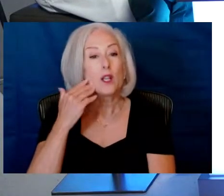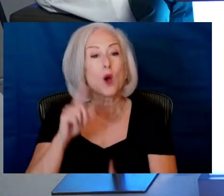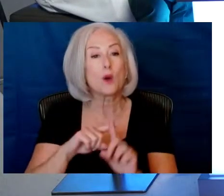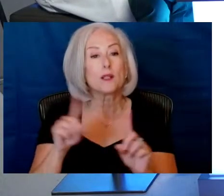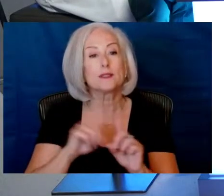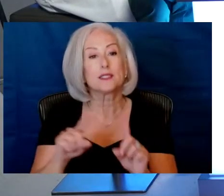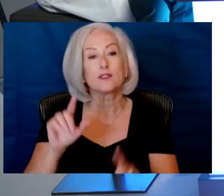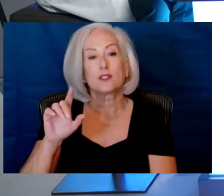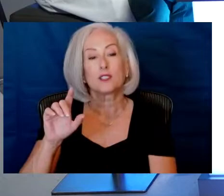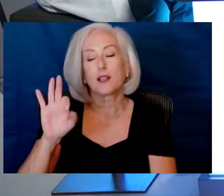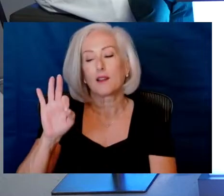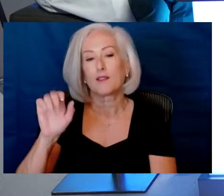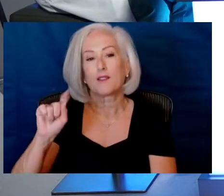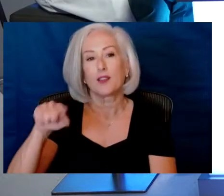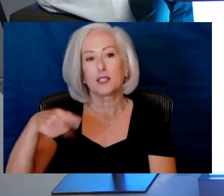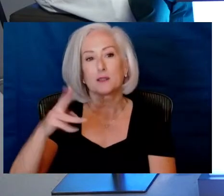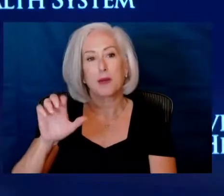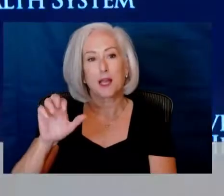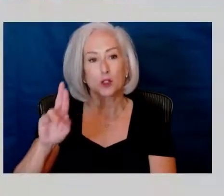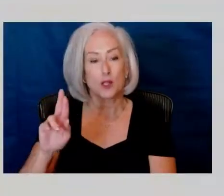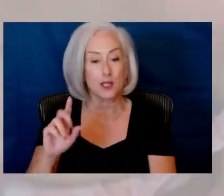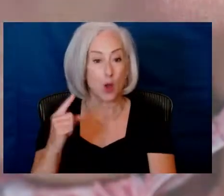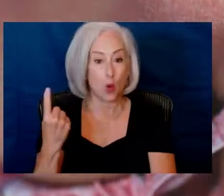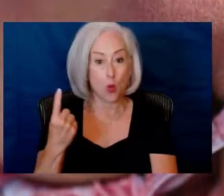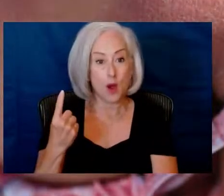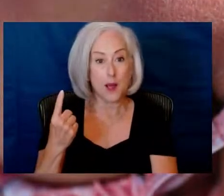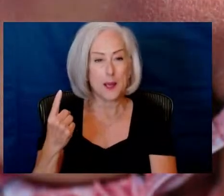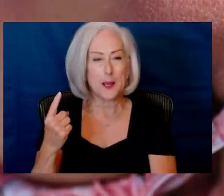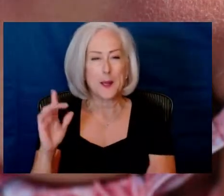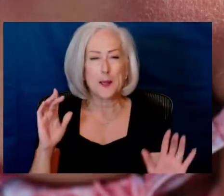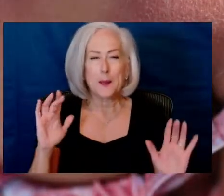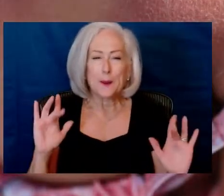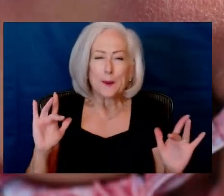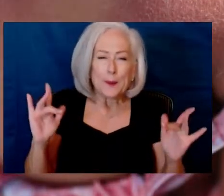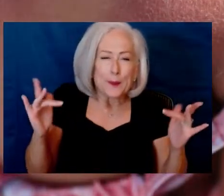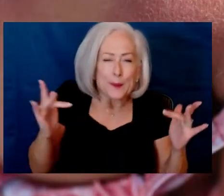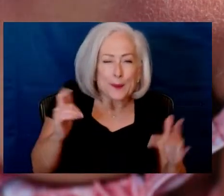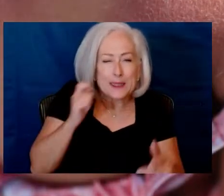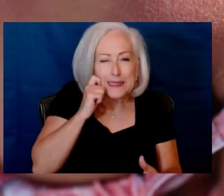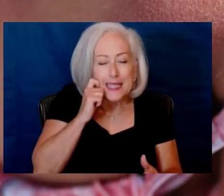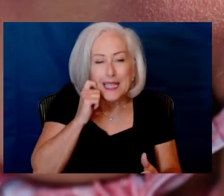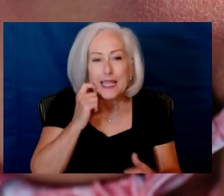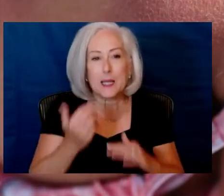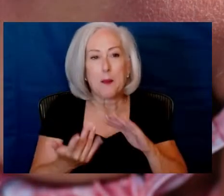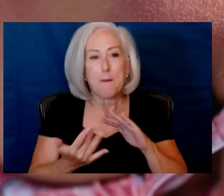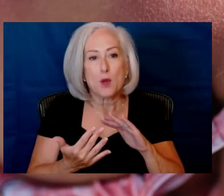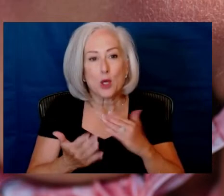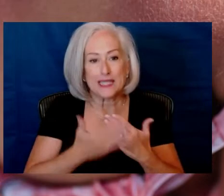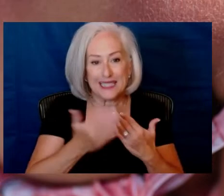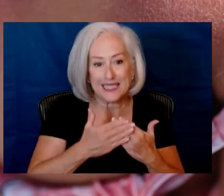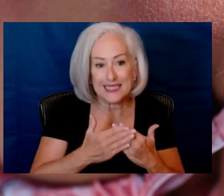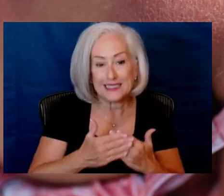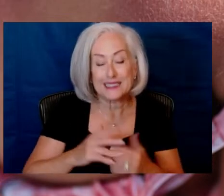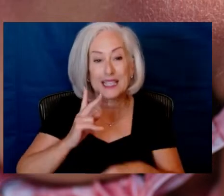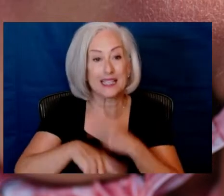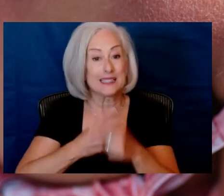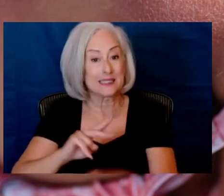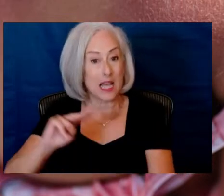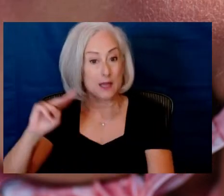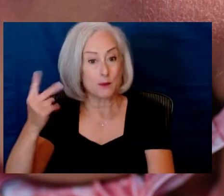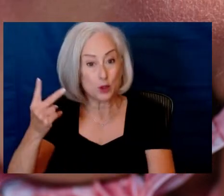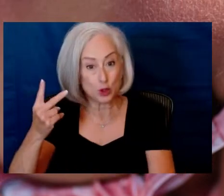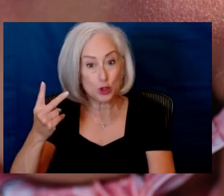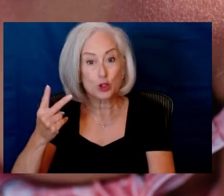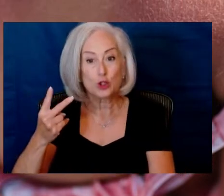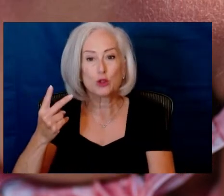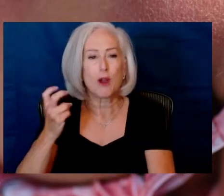well. Type 1, pale white skin, burns easily, you don't tan. Type 2, white skin, burns easily, tans with difficulty. Type